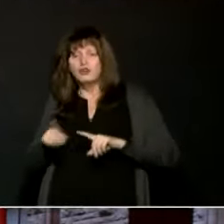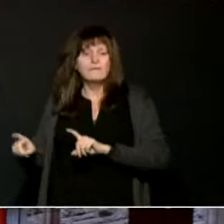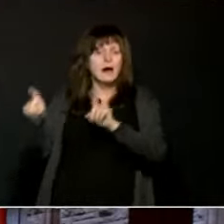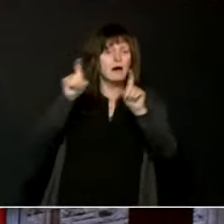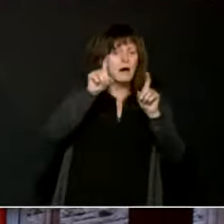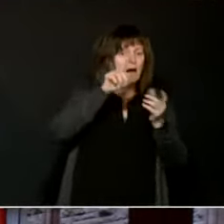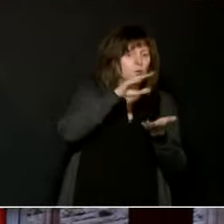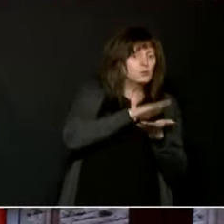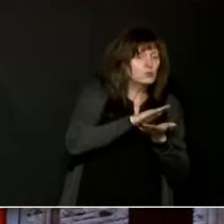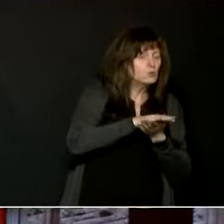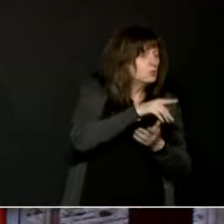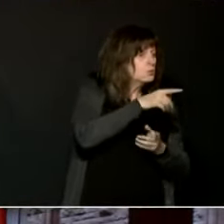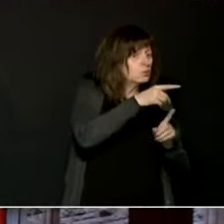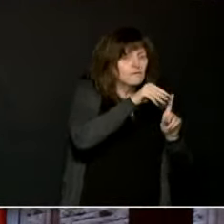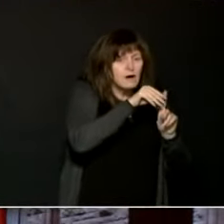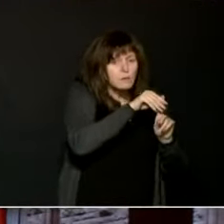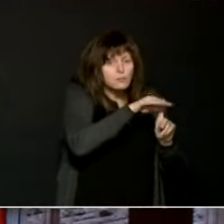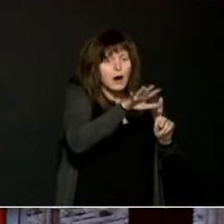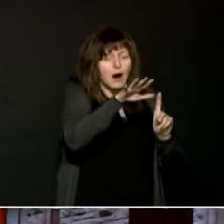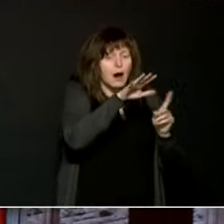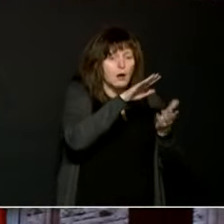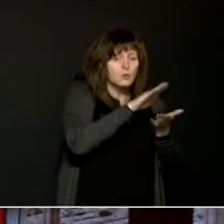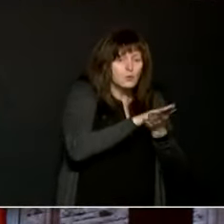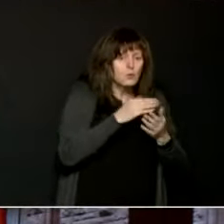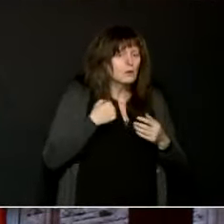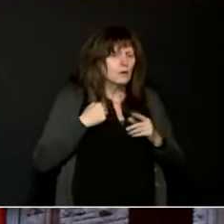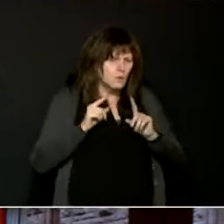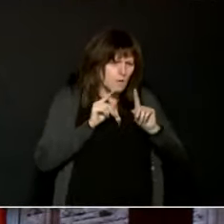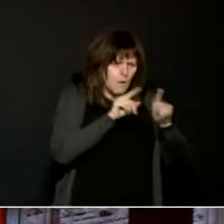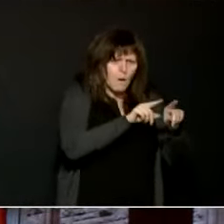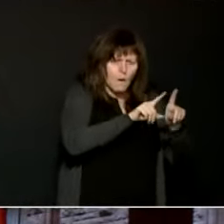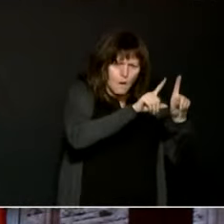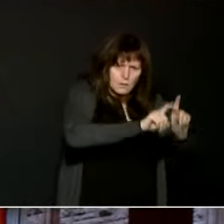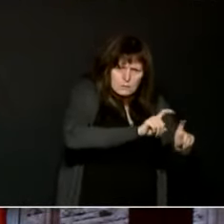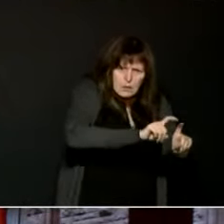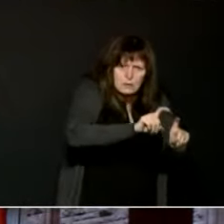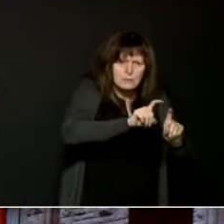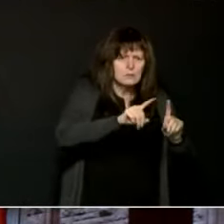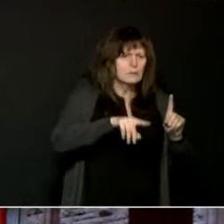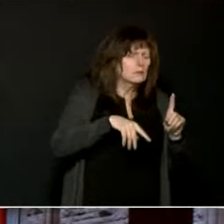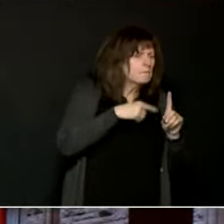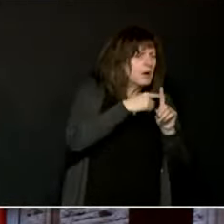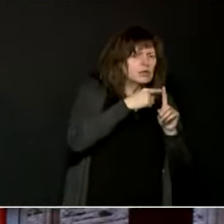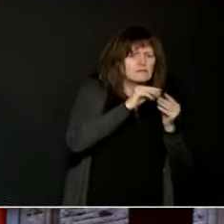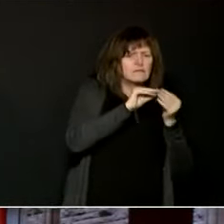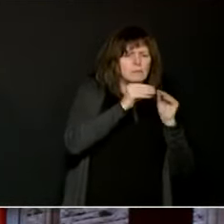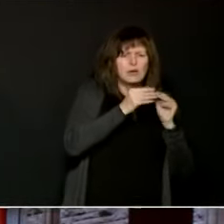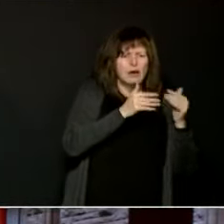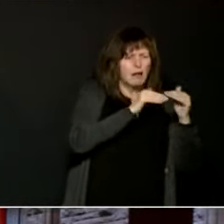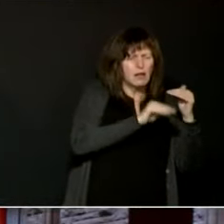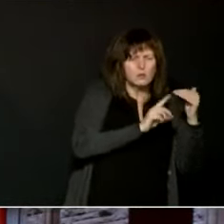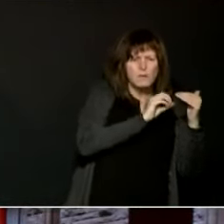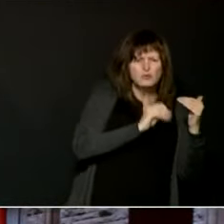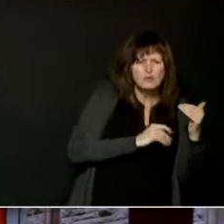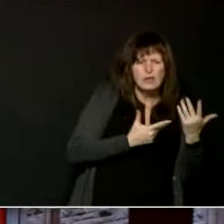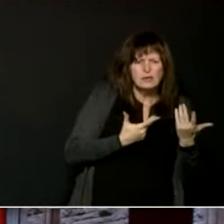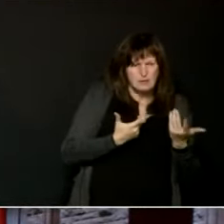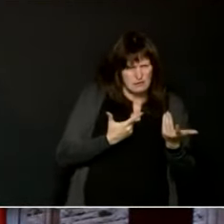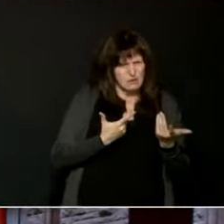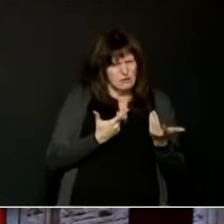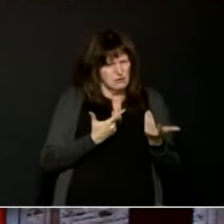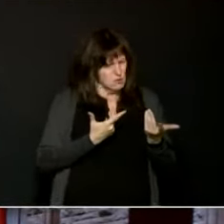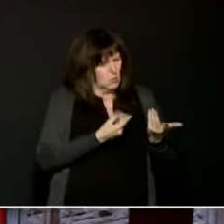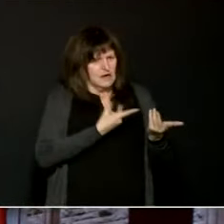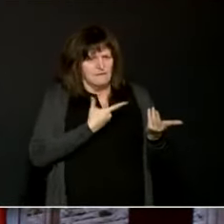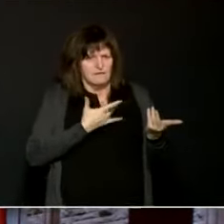the students in the school, our rates of positivity are less than 1%. That certainly is reassuring. But we need